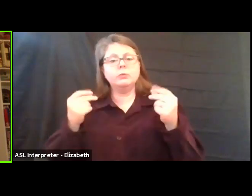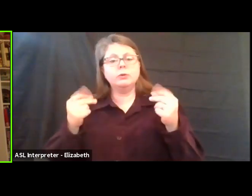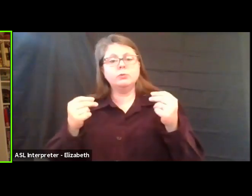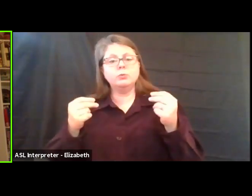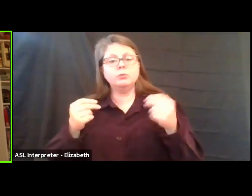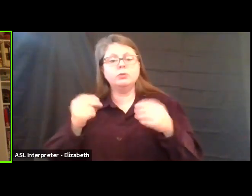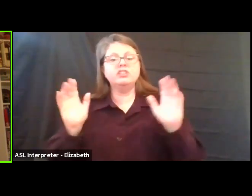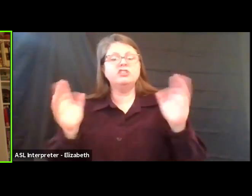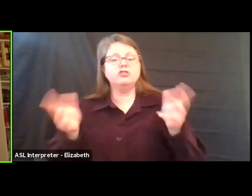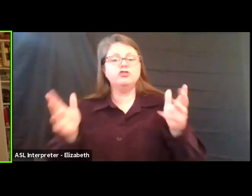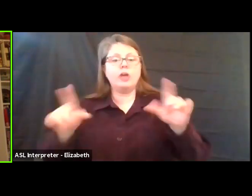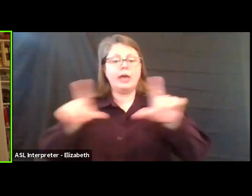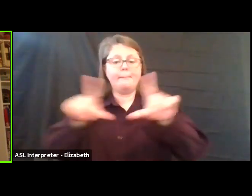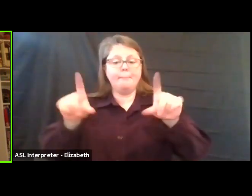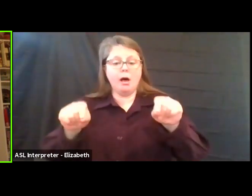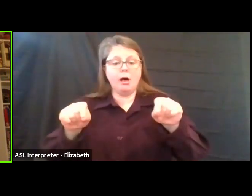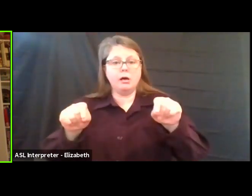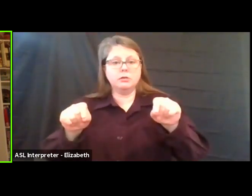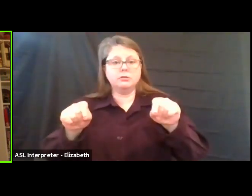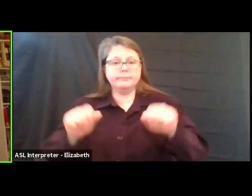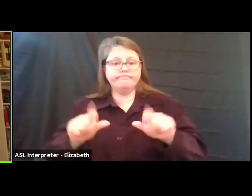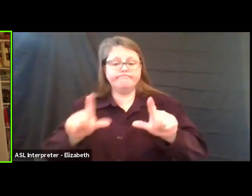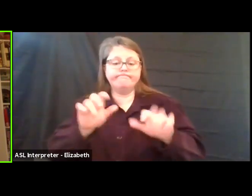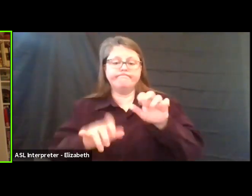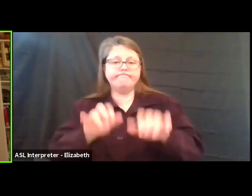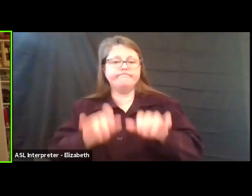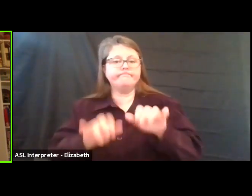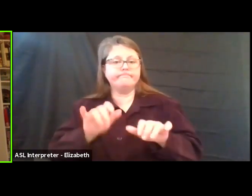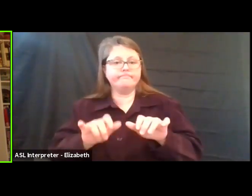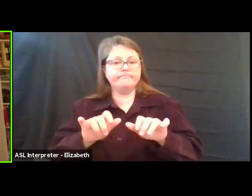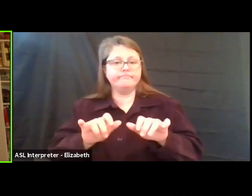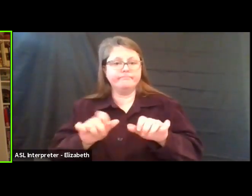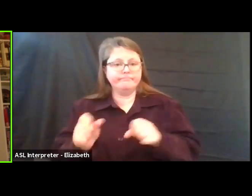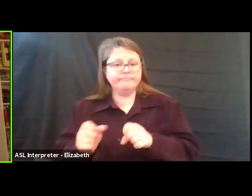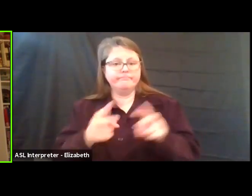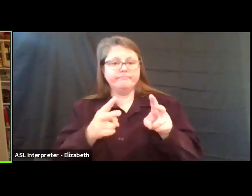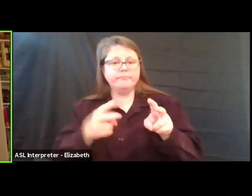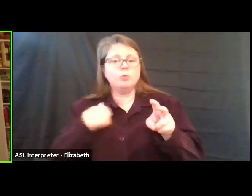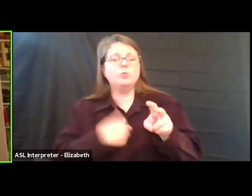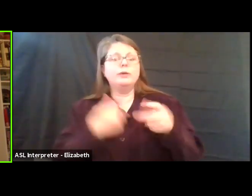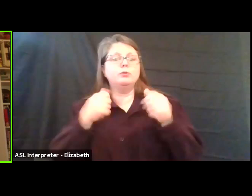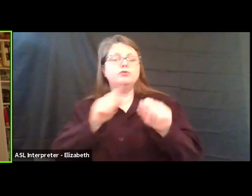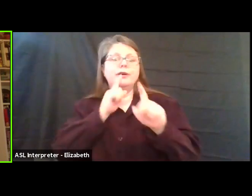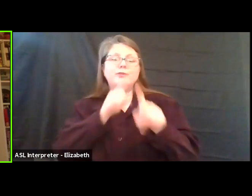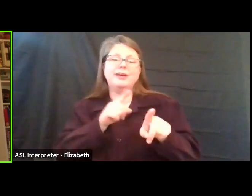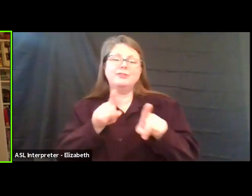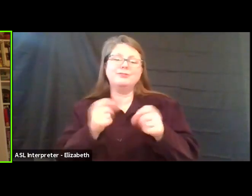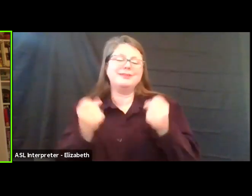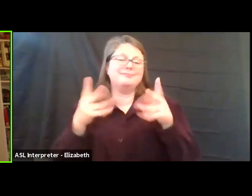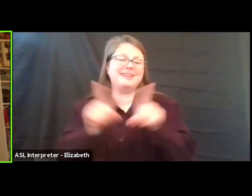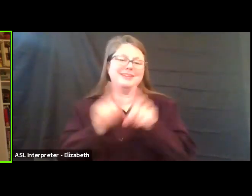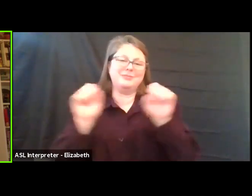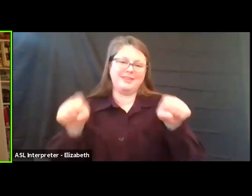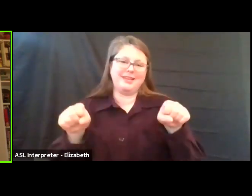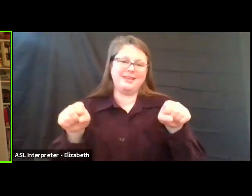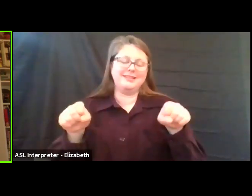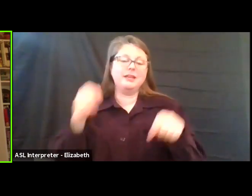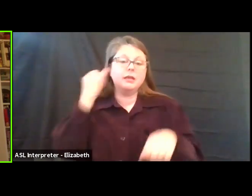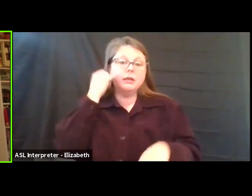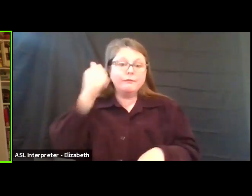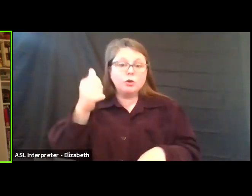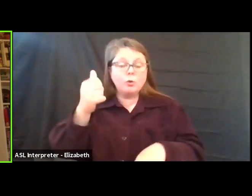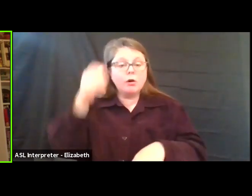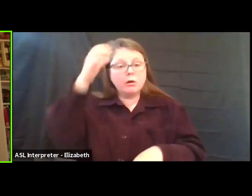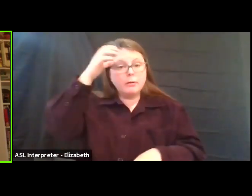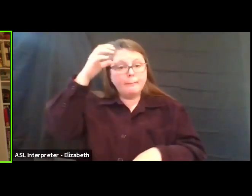them in using your keyboard, and we will try to answer as many as we can. Again, if you are on a computer, the chat box will be at the